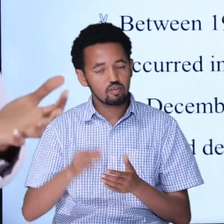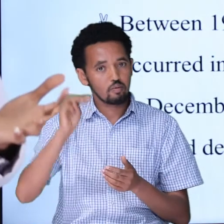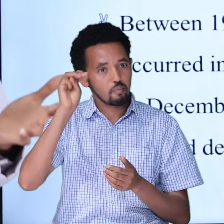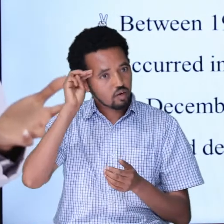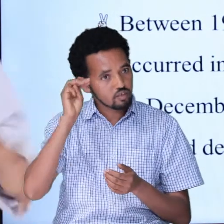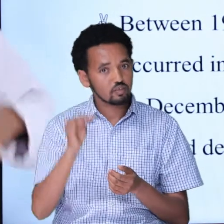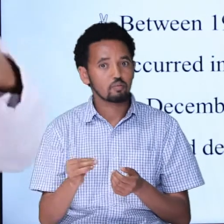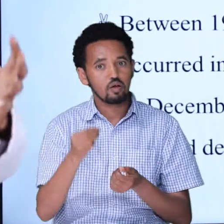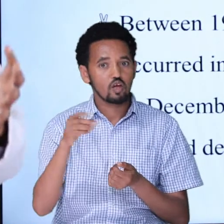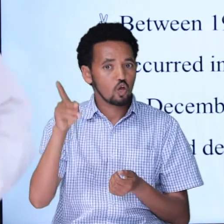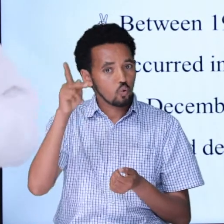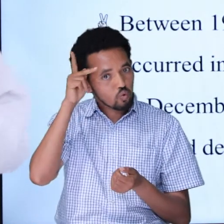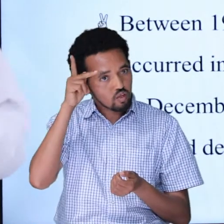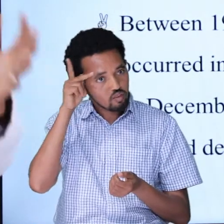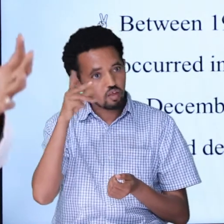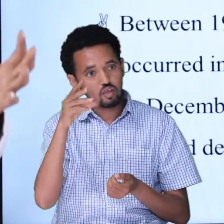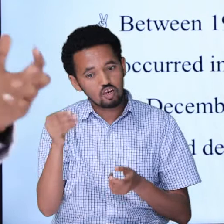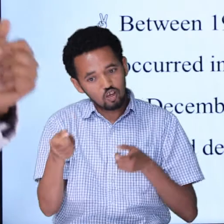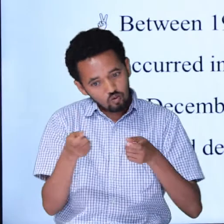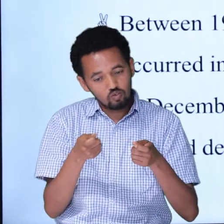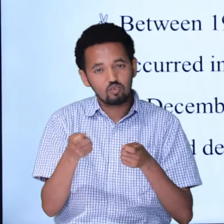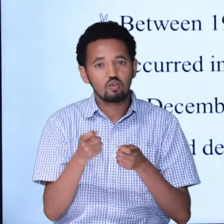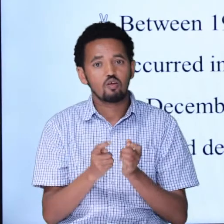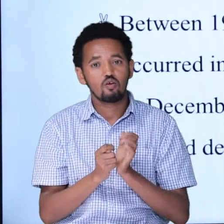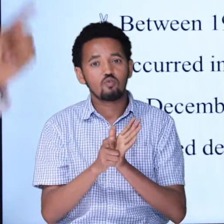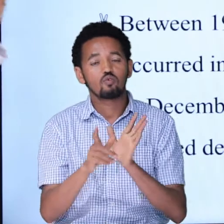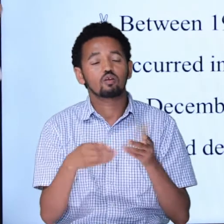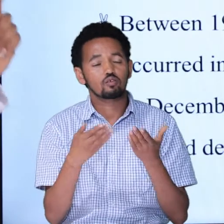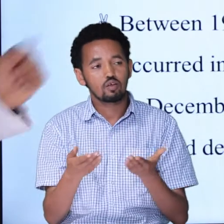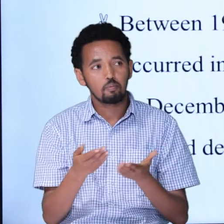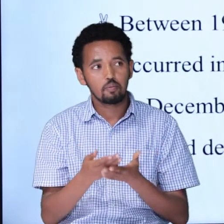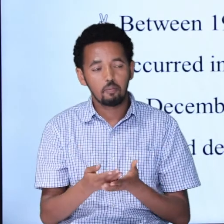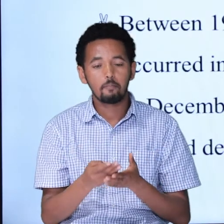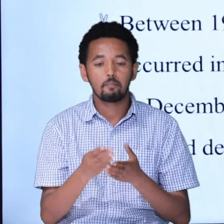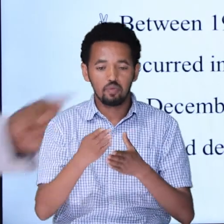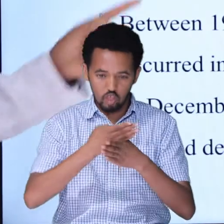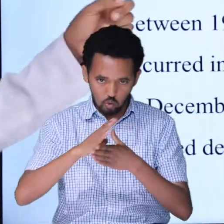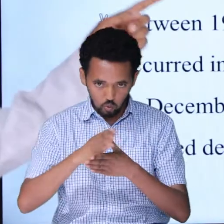d'etat and counter-coup. For example, between